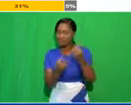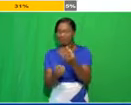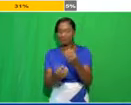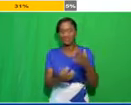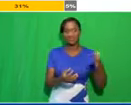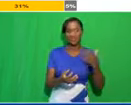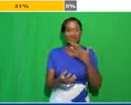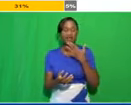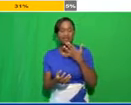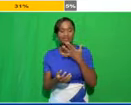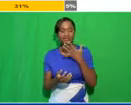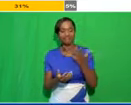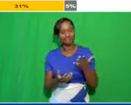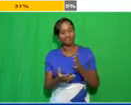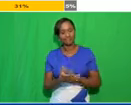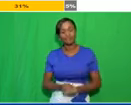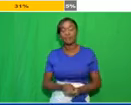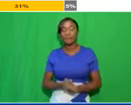And